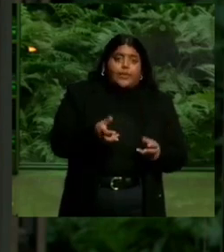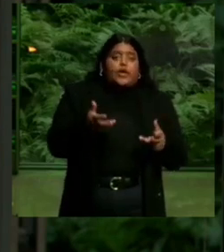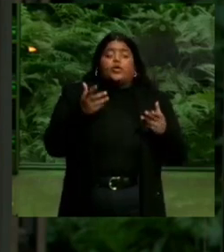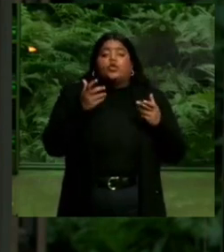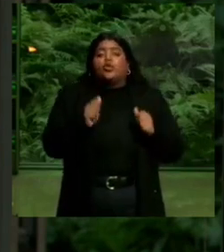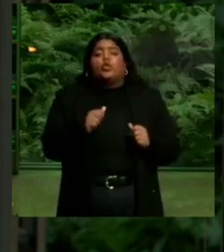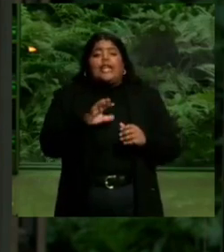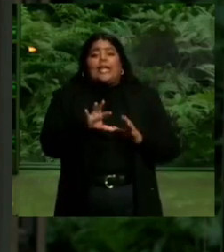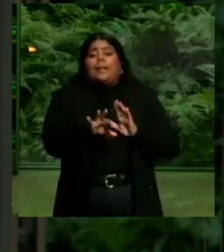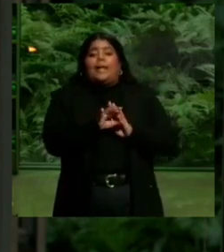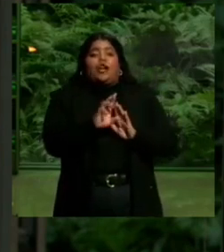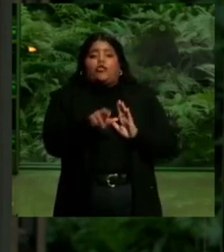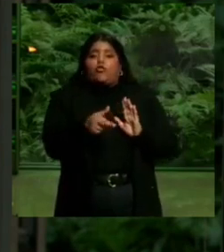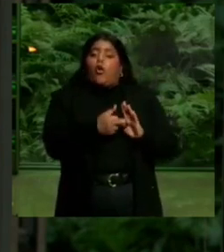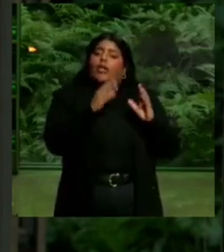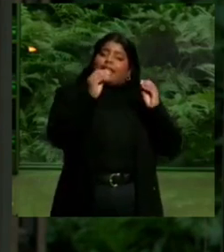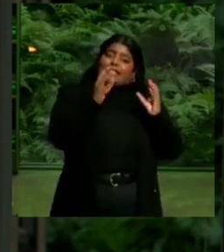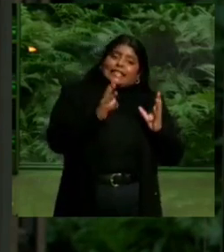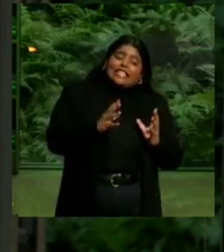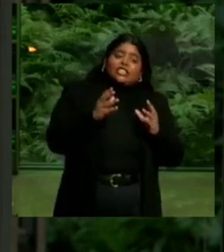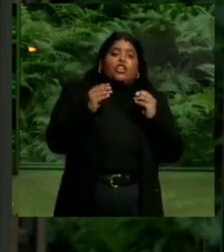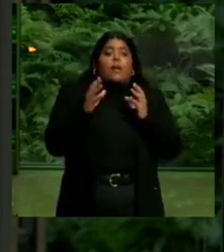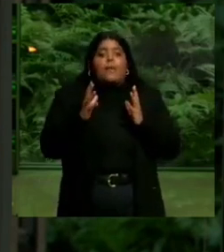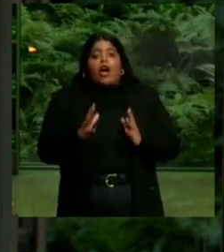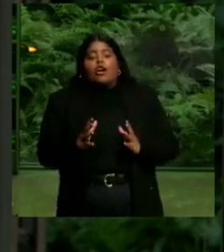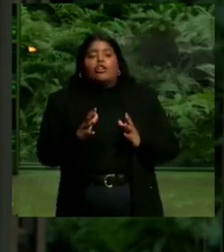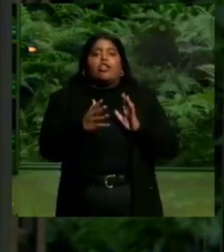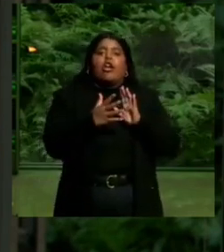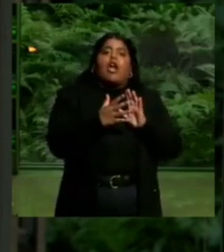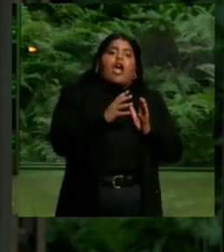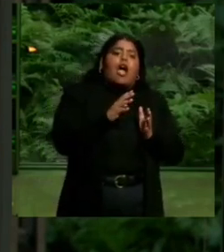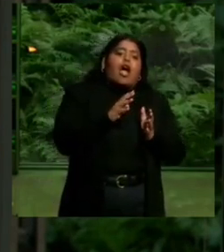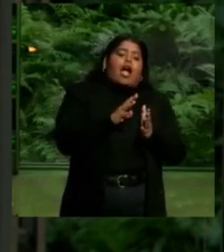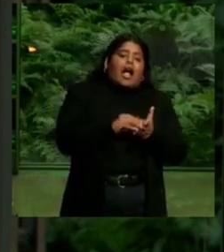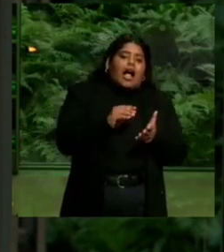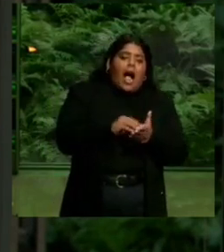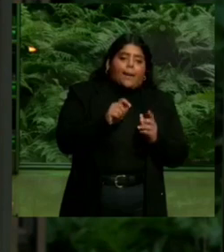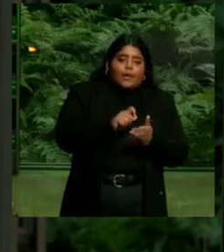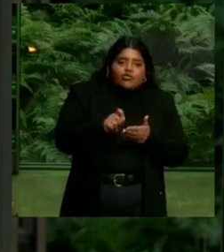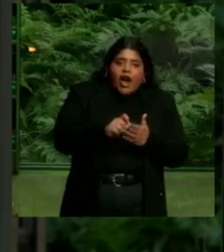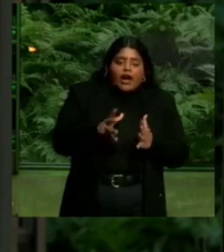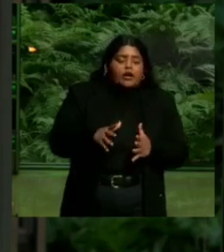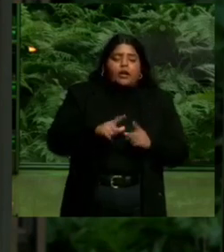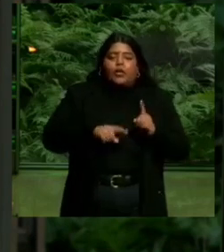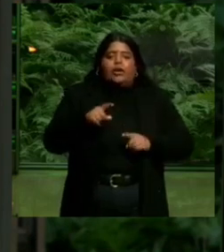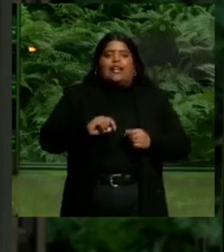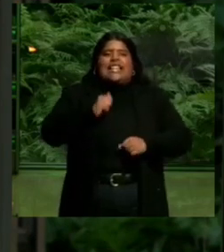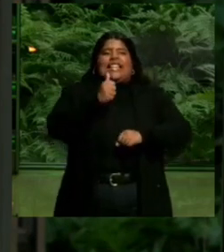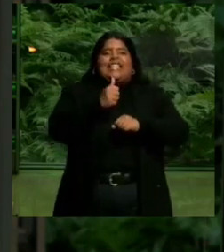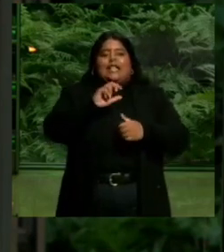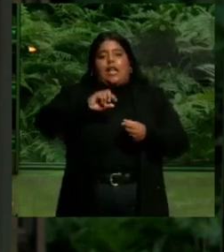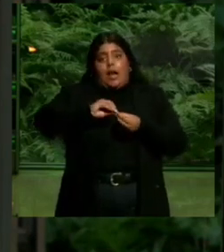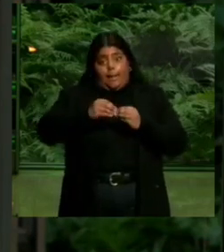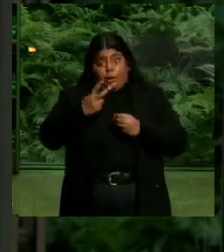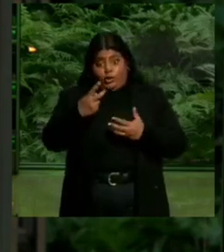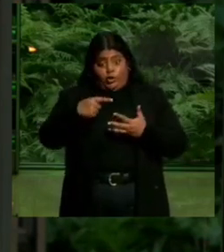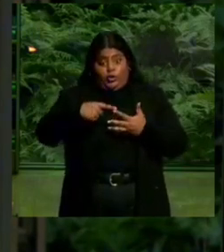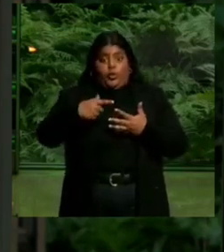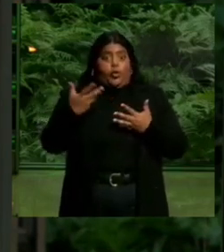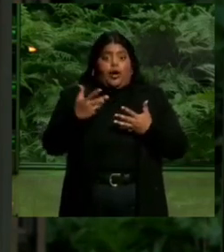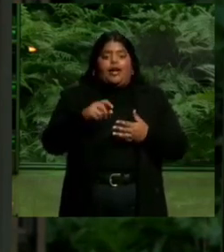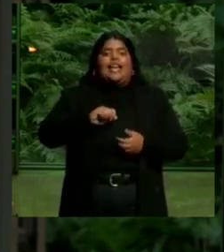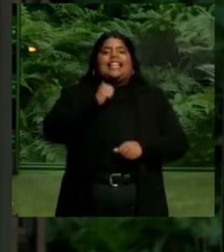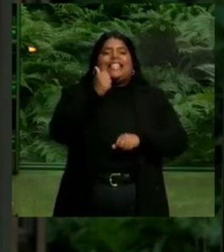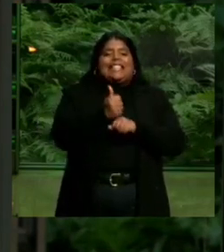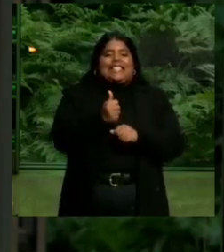that you want to, and you could be very specific of what type of a copywriter. Set the scene, that's number 2. Give it some context